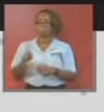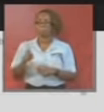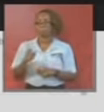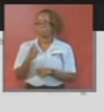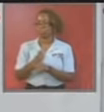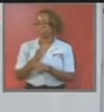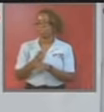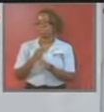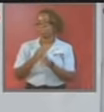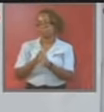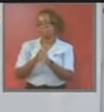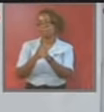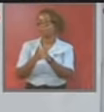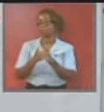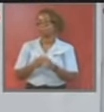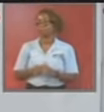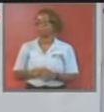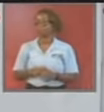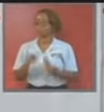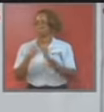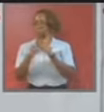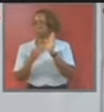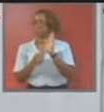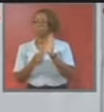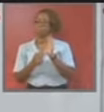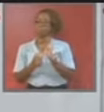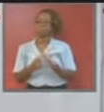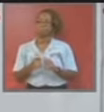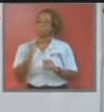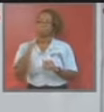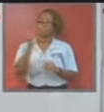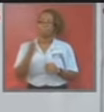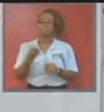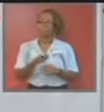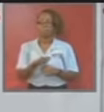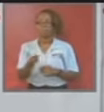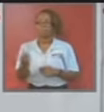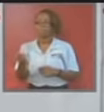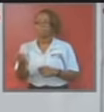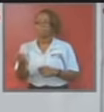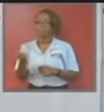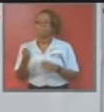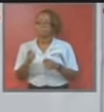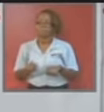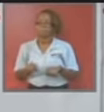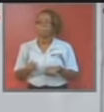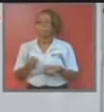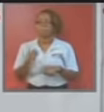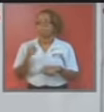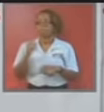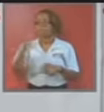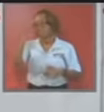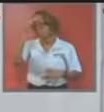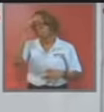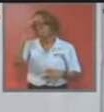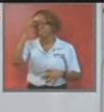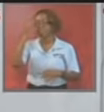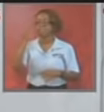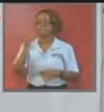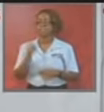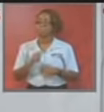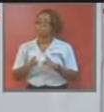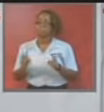don't adhere to the guidelines, and we would want to take the opportunity to advise the population that we'd like to avoid